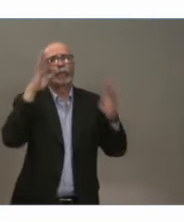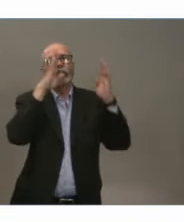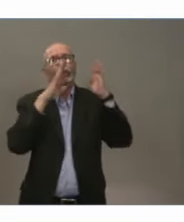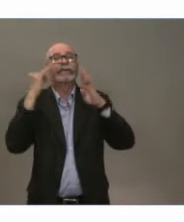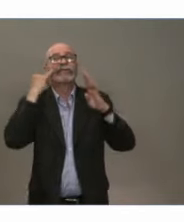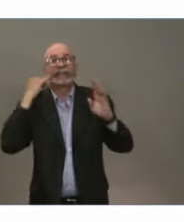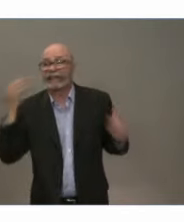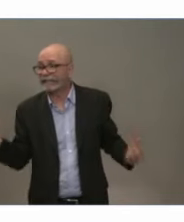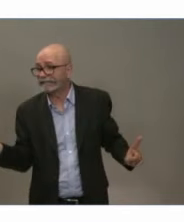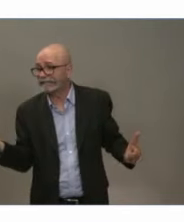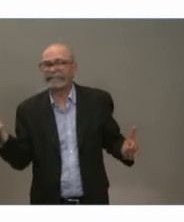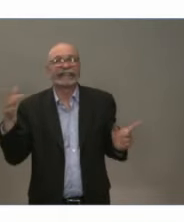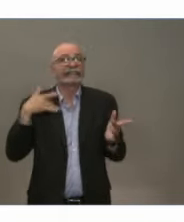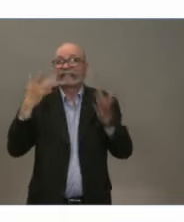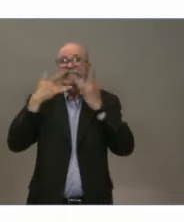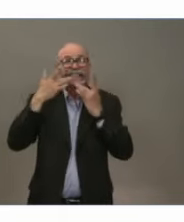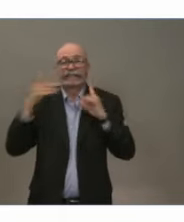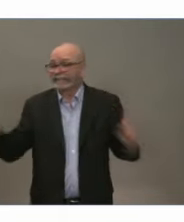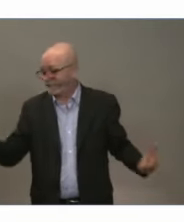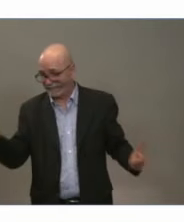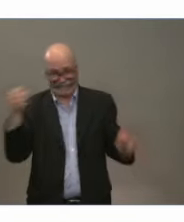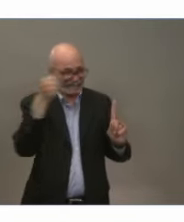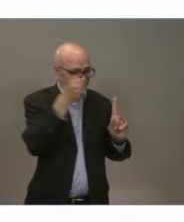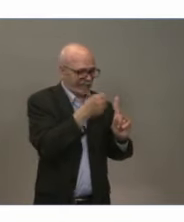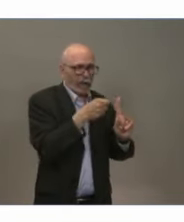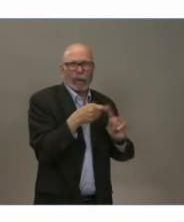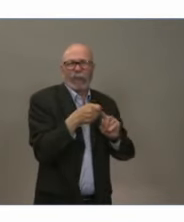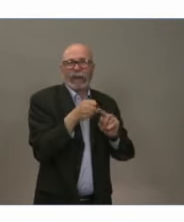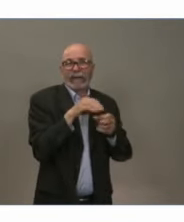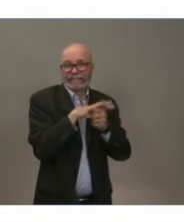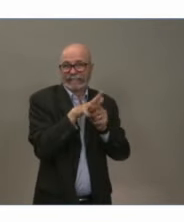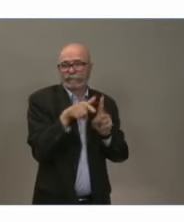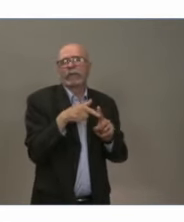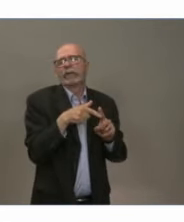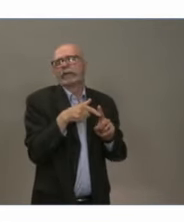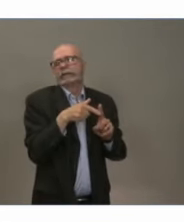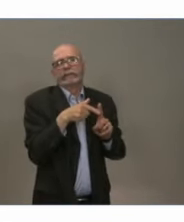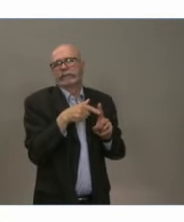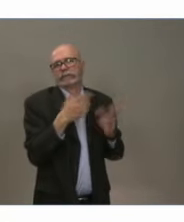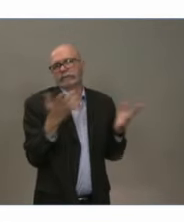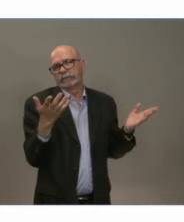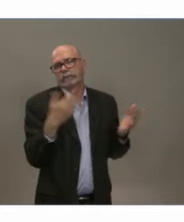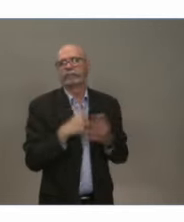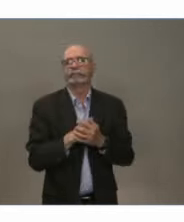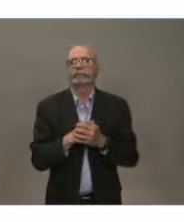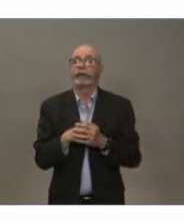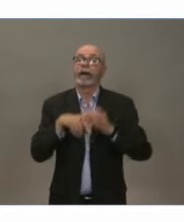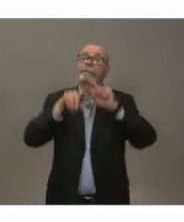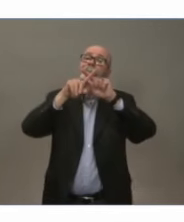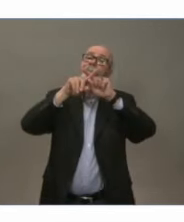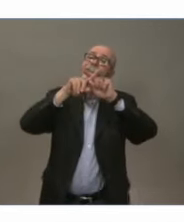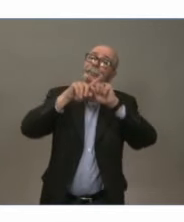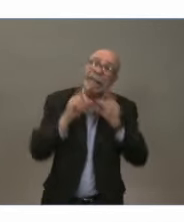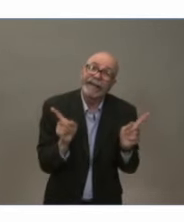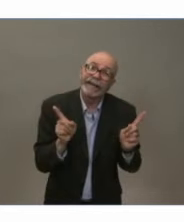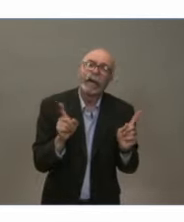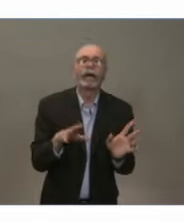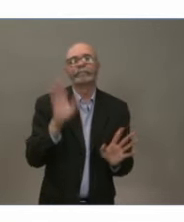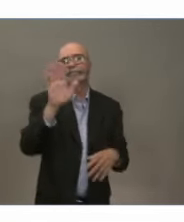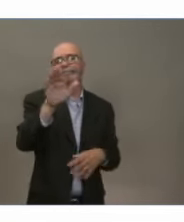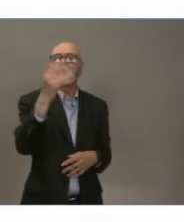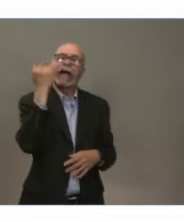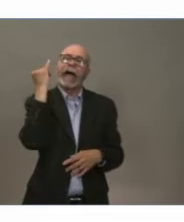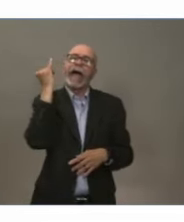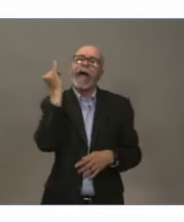in those facilities. So it's, again, comes back to if you're not so concerned about yourself, be concerned about